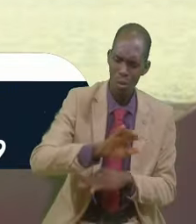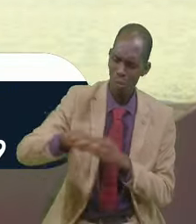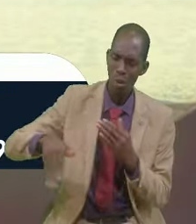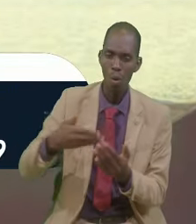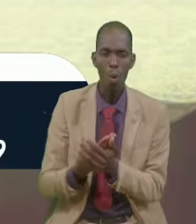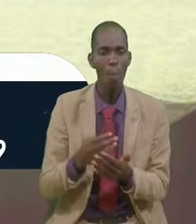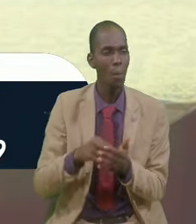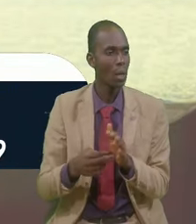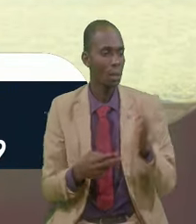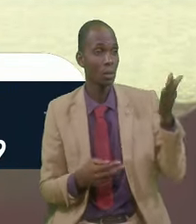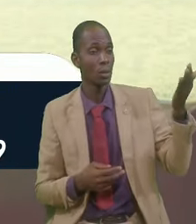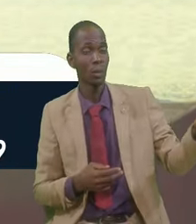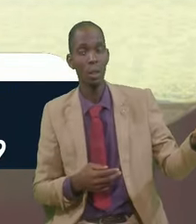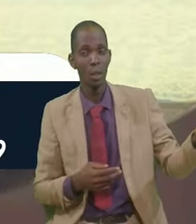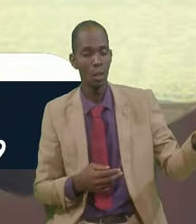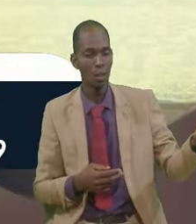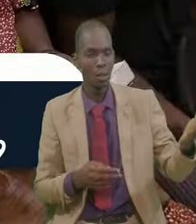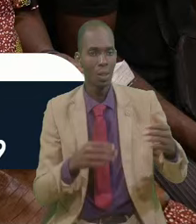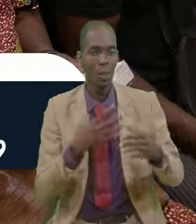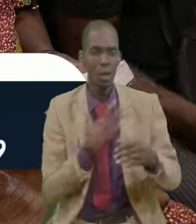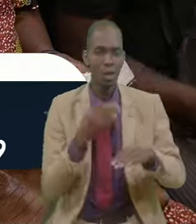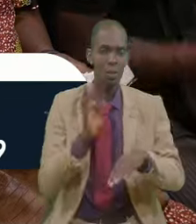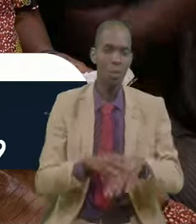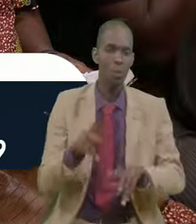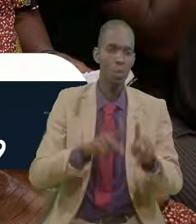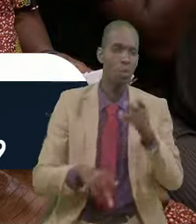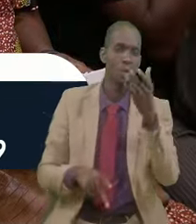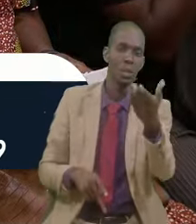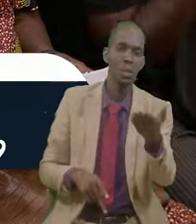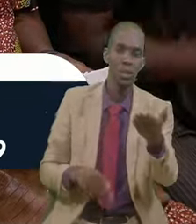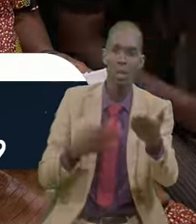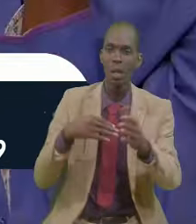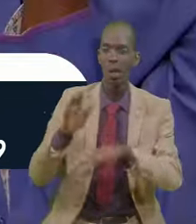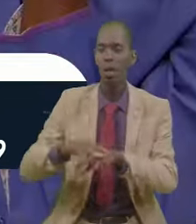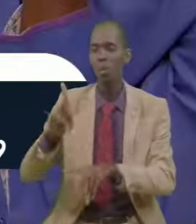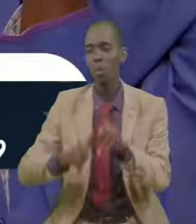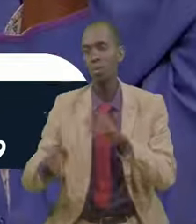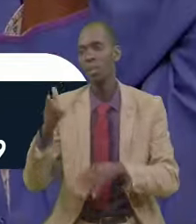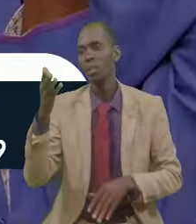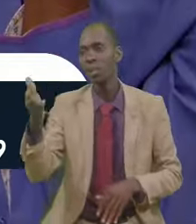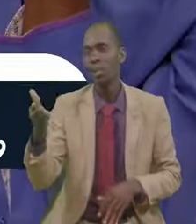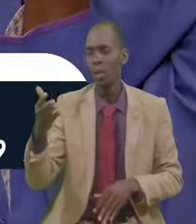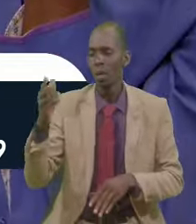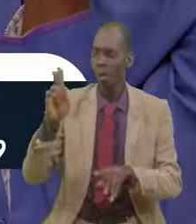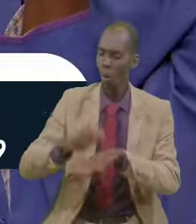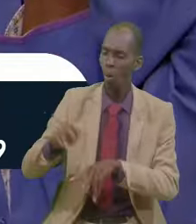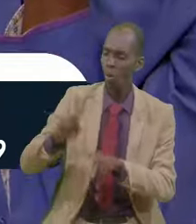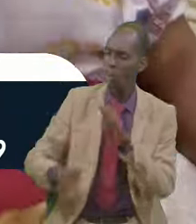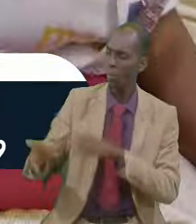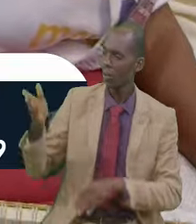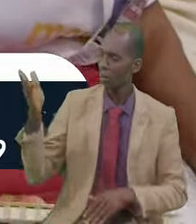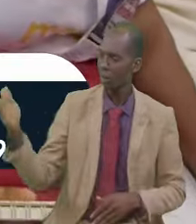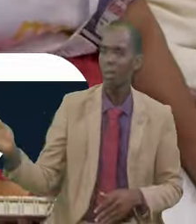over there. I said upon them over there. I said upon them over there. I said upon them over